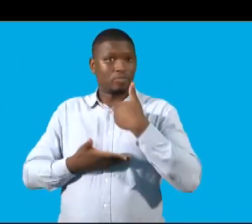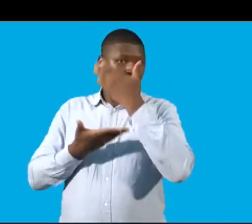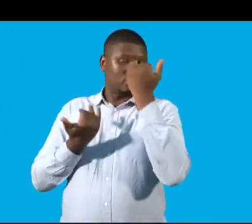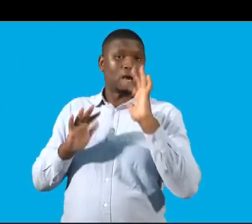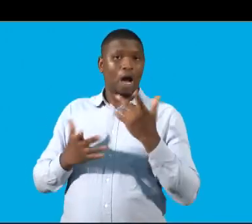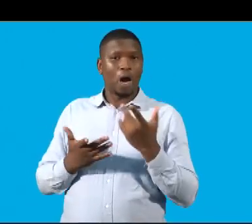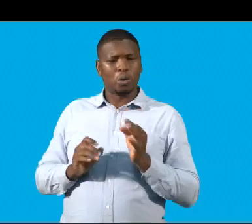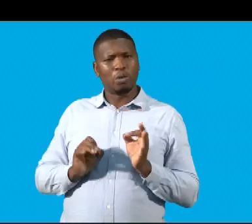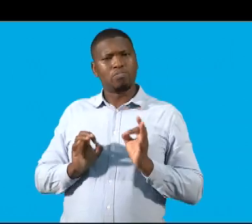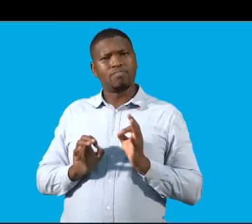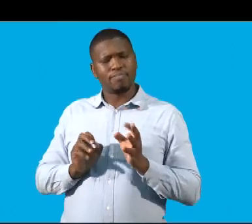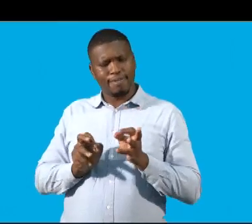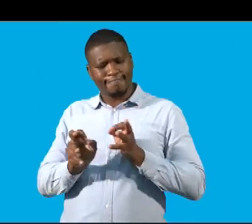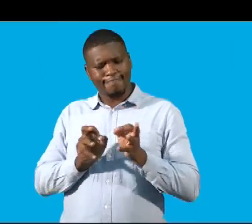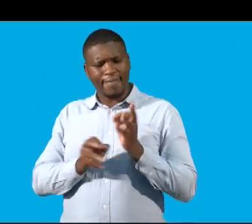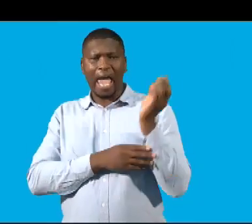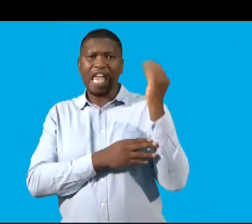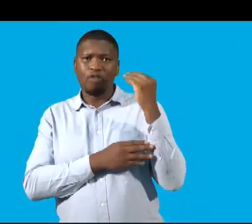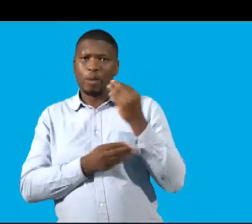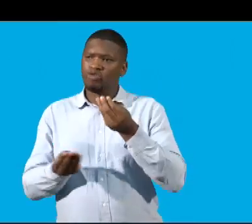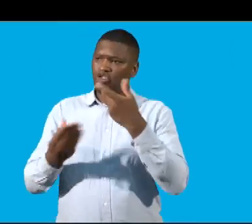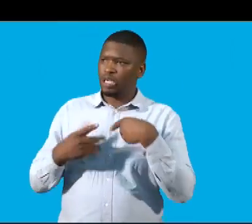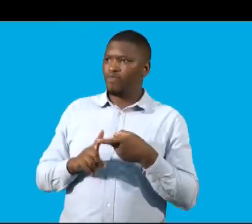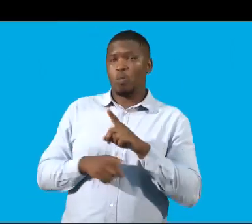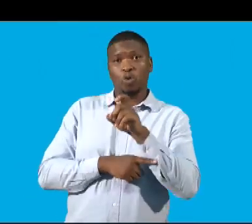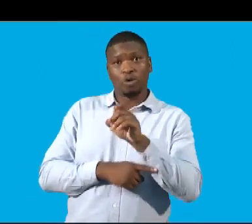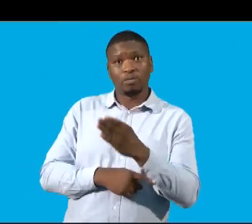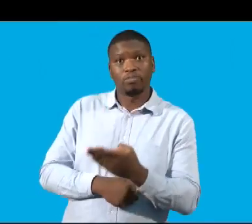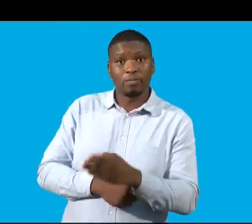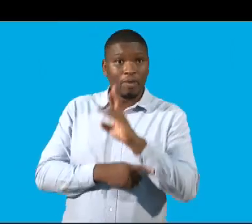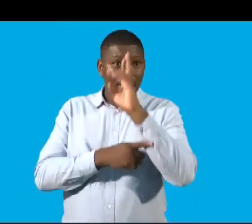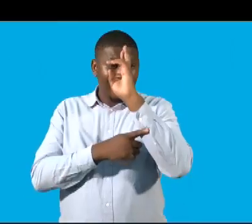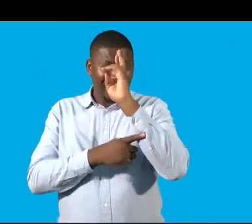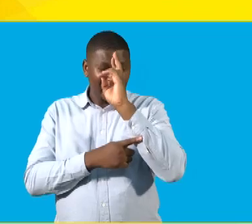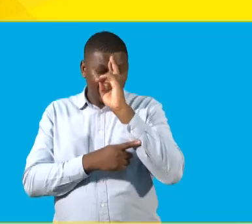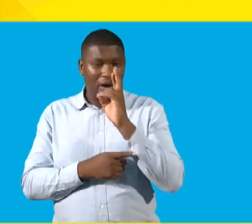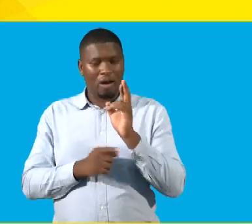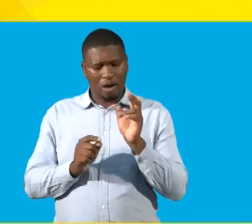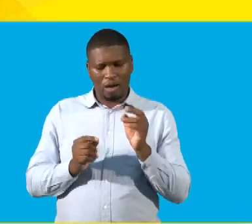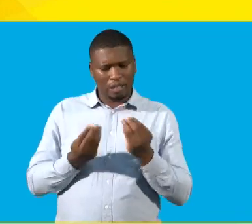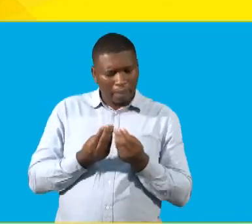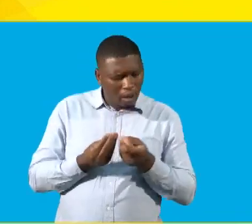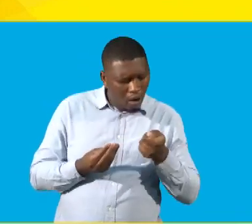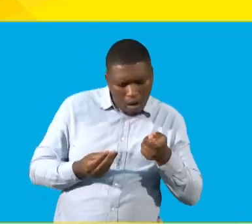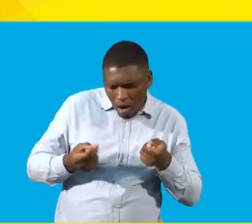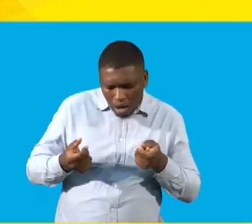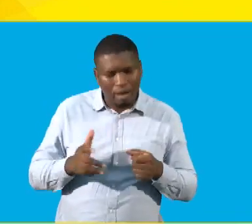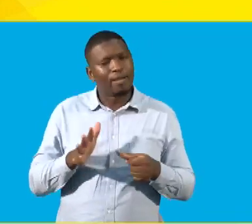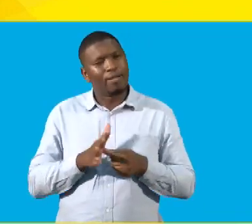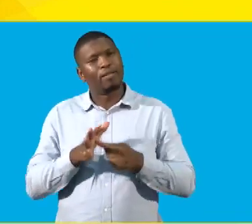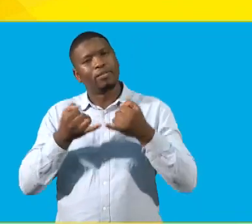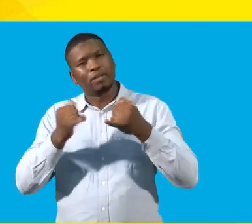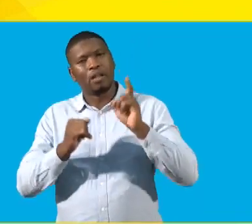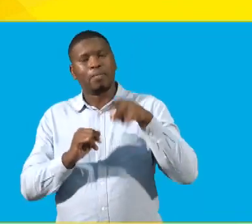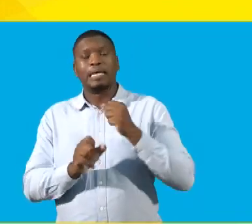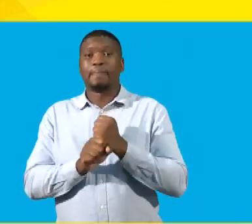not know how to correctly interpret the information given in the question. Remember, the smallest of details is